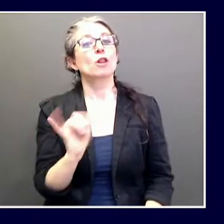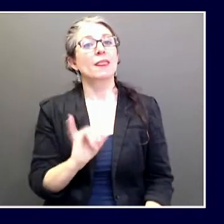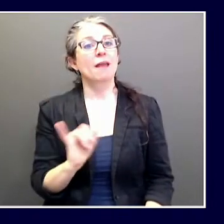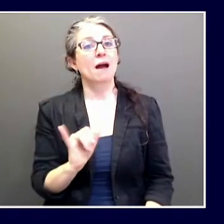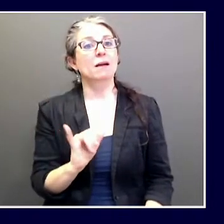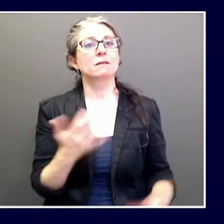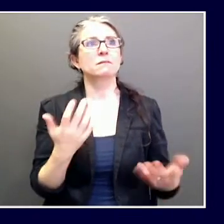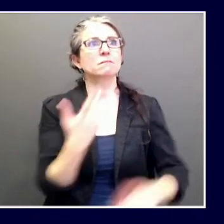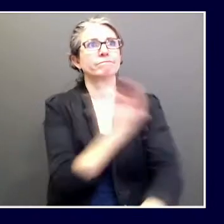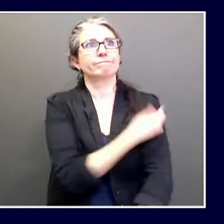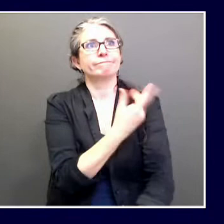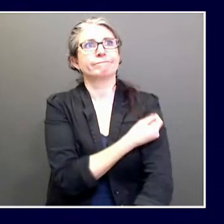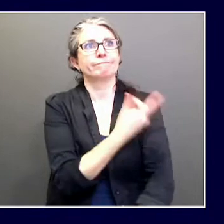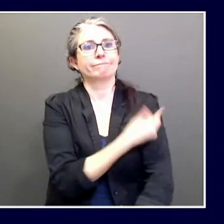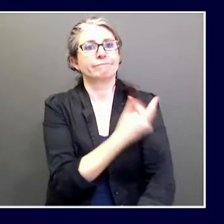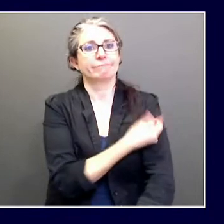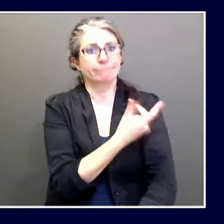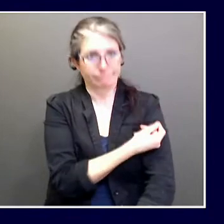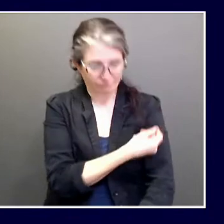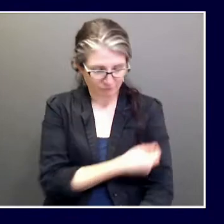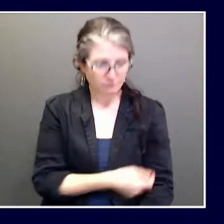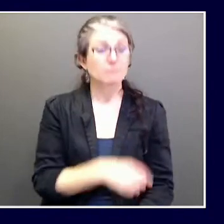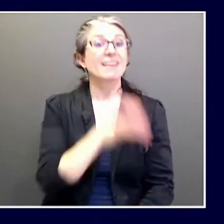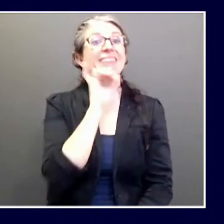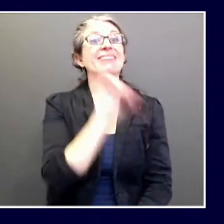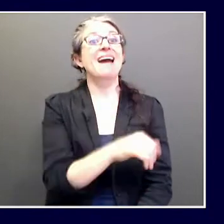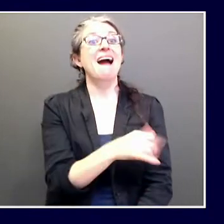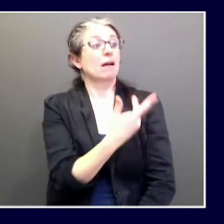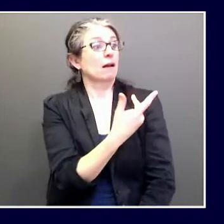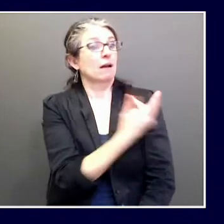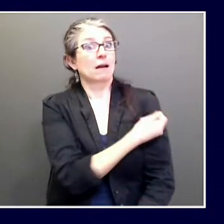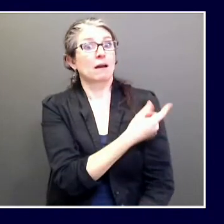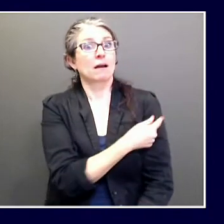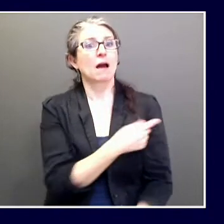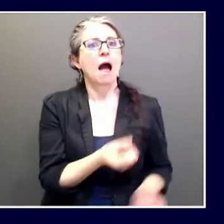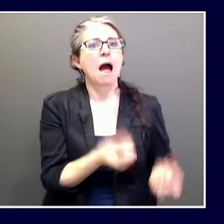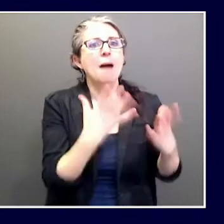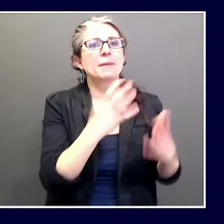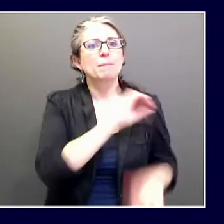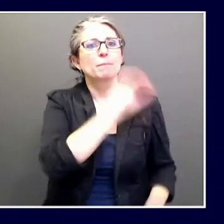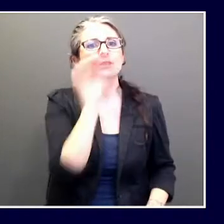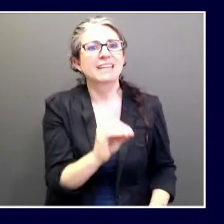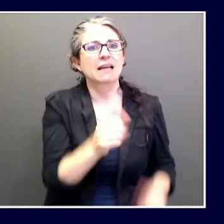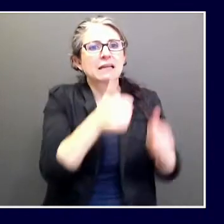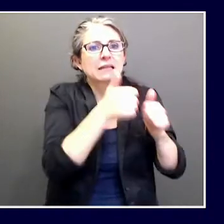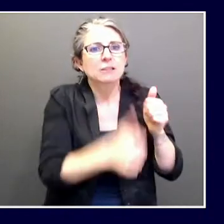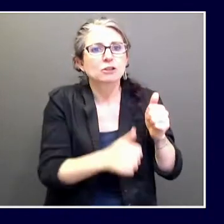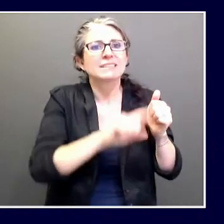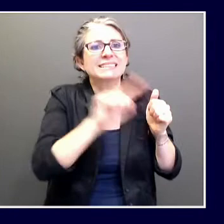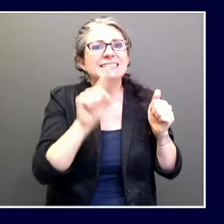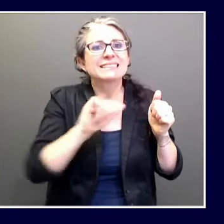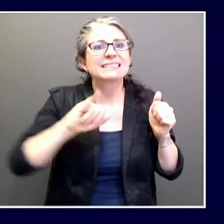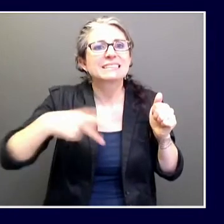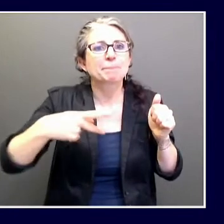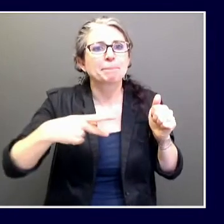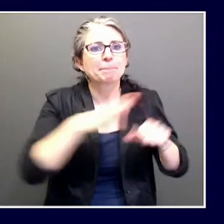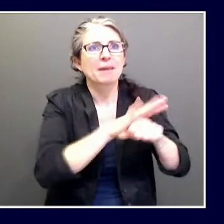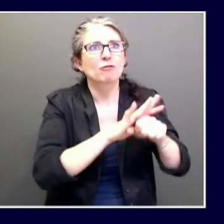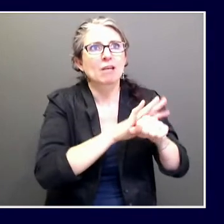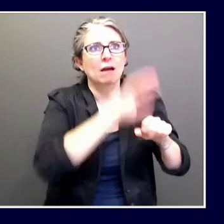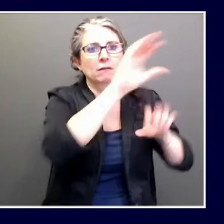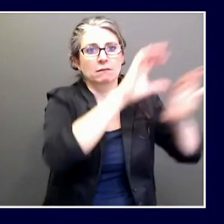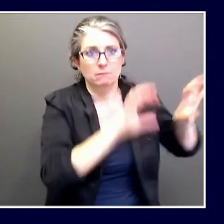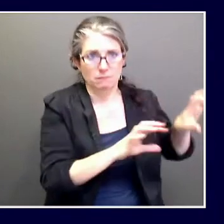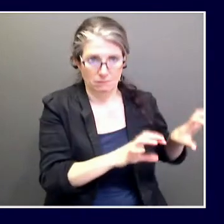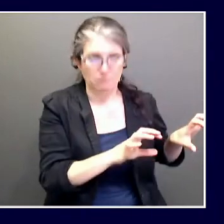may be traveling to, what the vaccination rates are. We do a similar thing for case rates as well. See, the two, of course, are